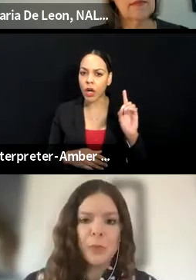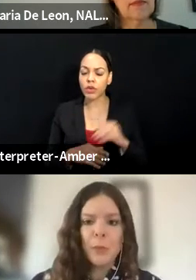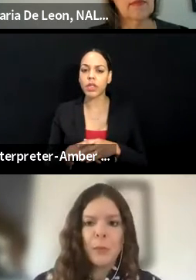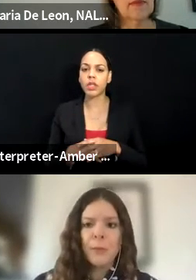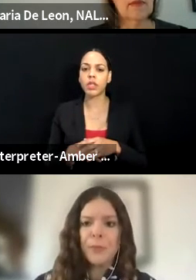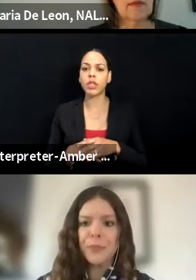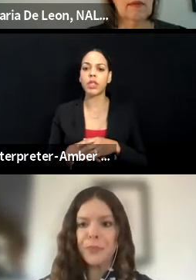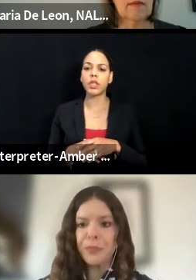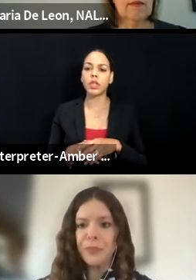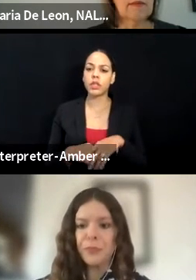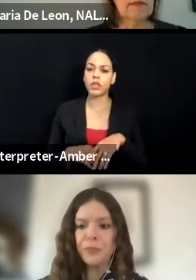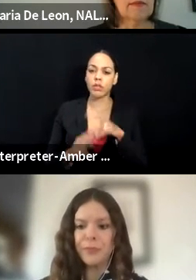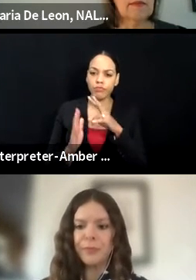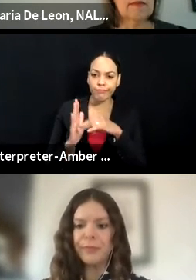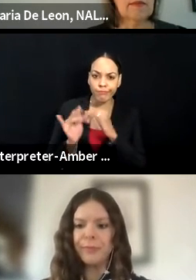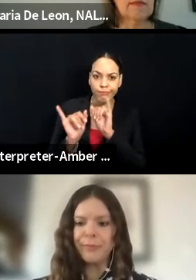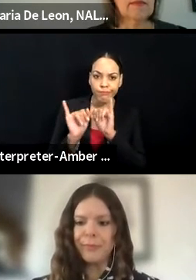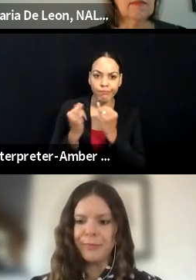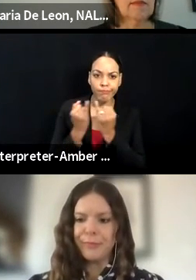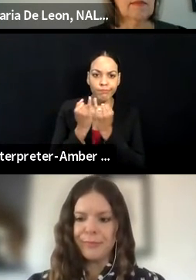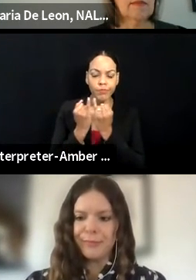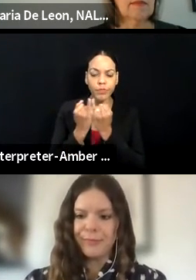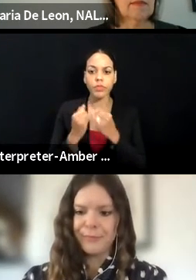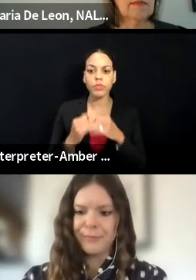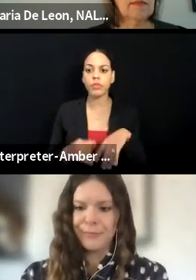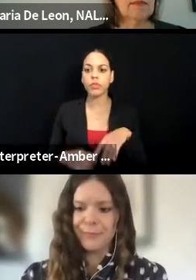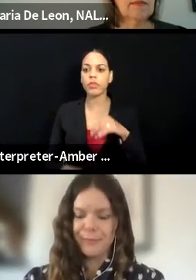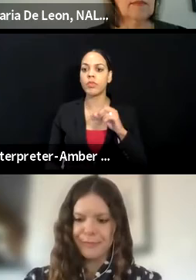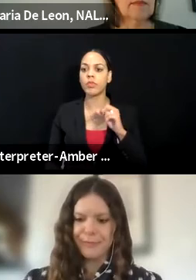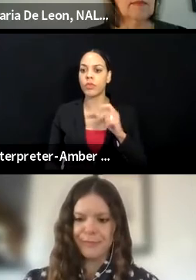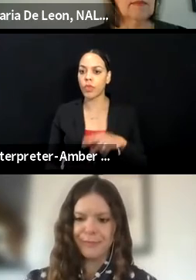Nonpartisan John Lewis for the People Act. Thank you.